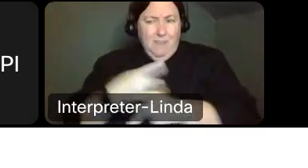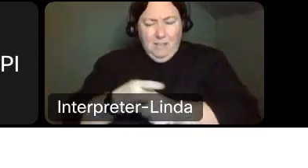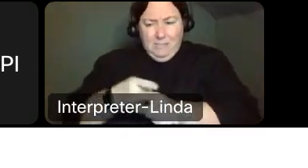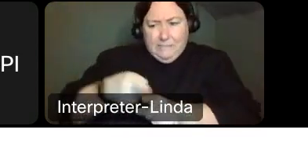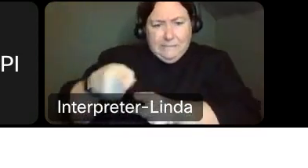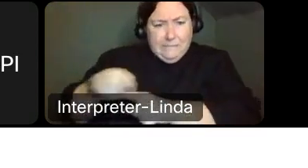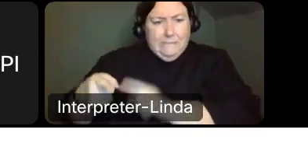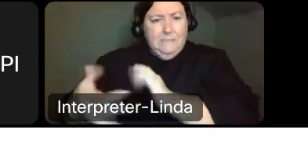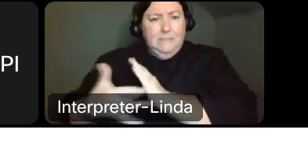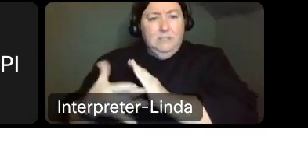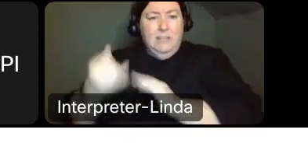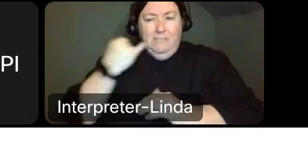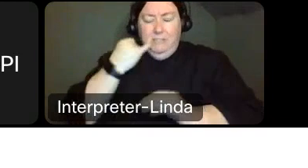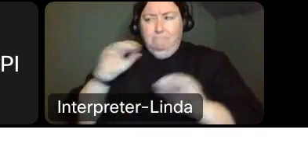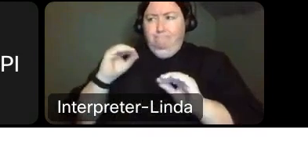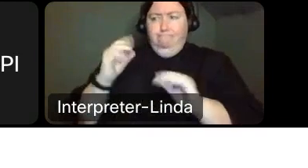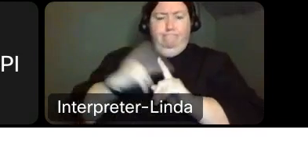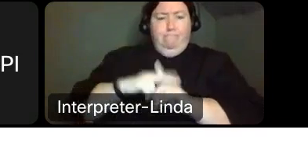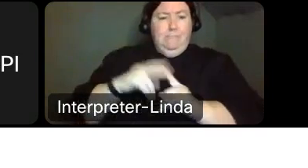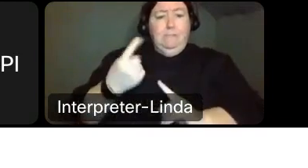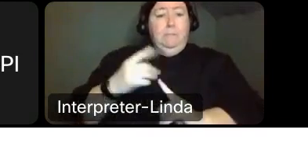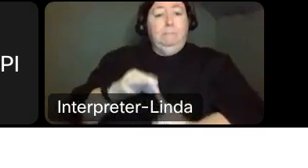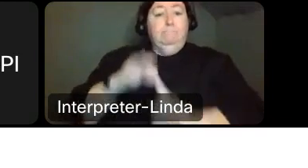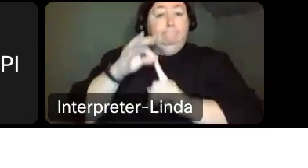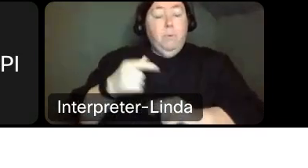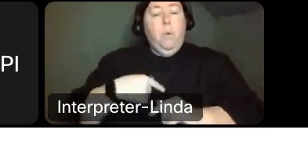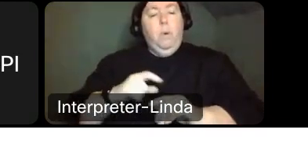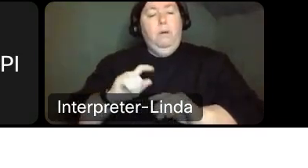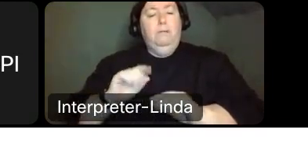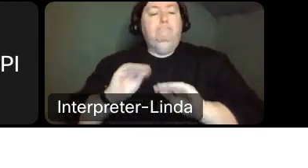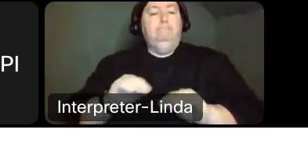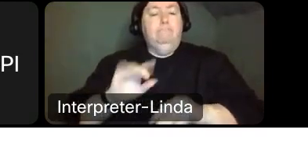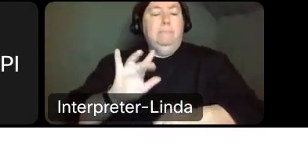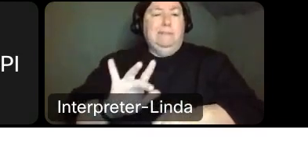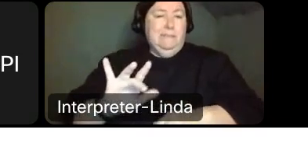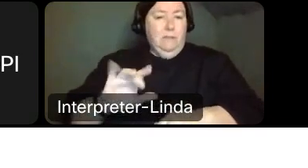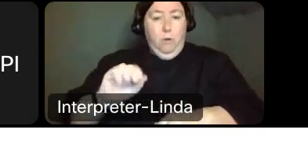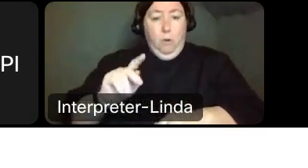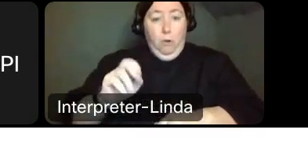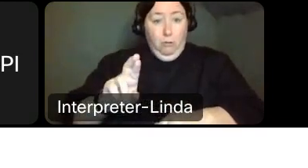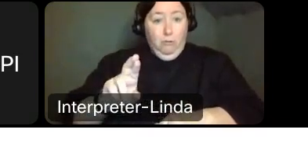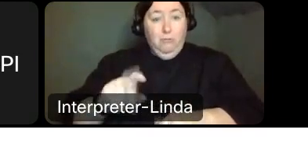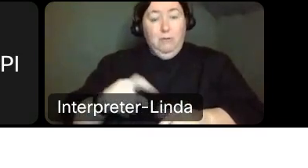if something doesn't apply, there's something unique, you can put other and fill in the text box.